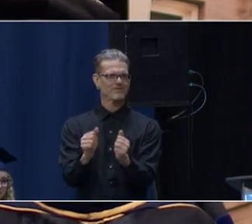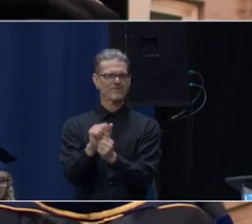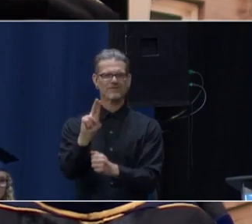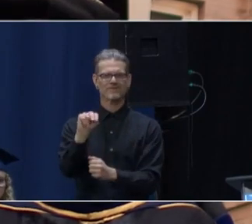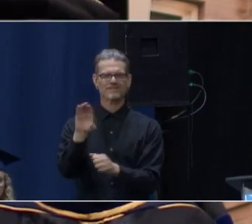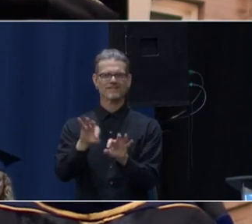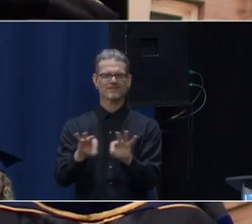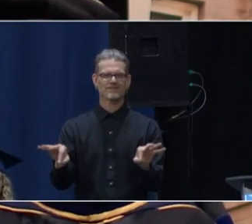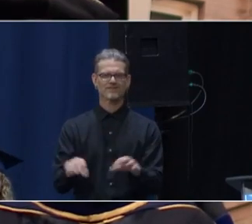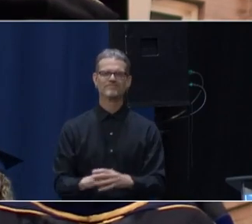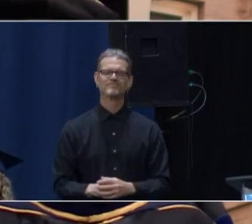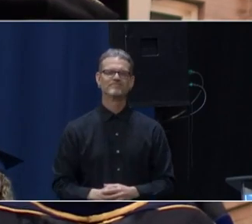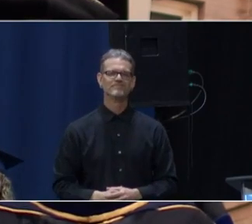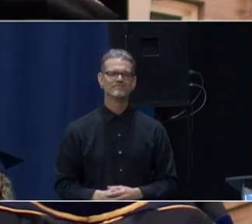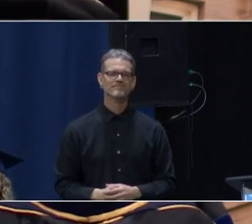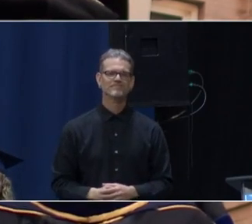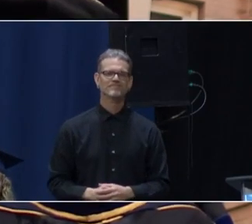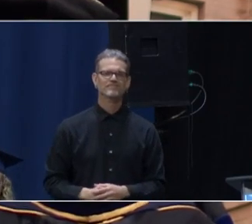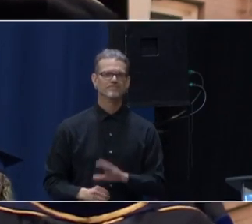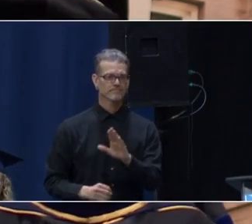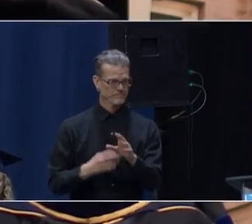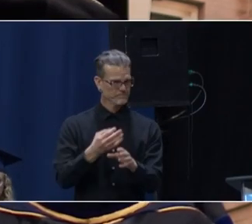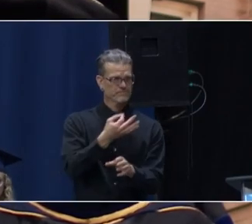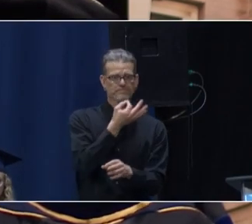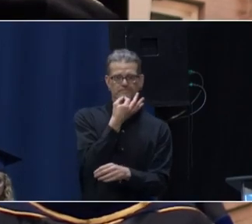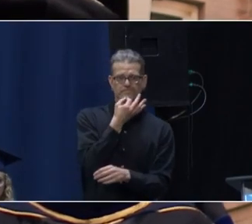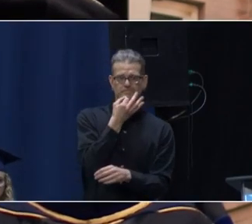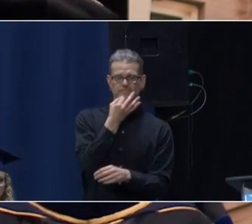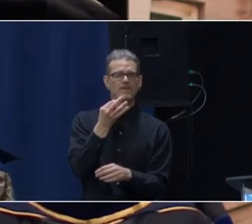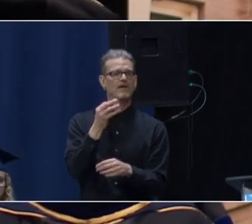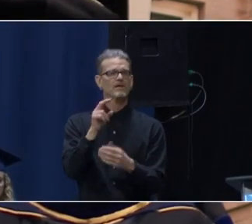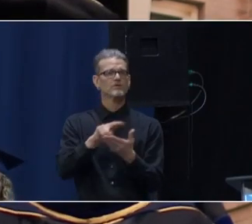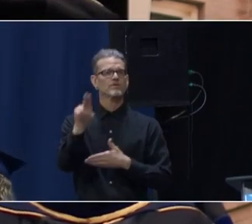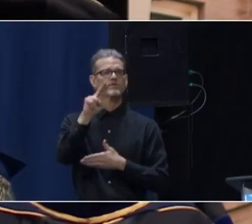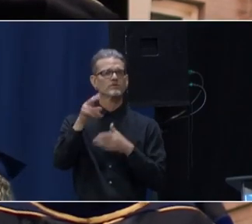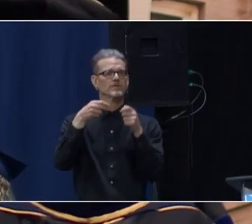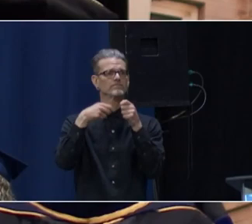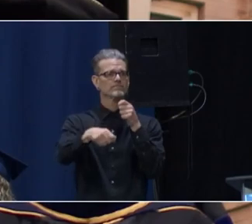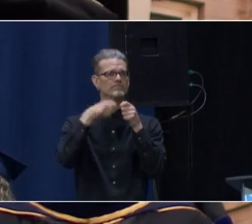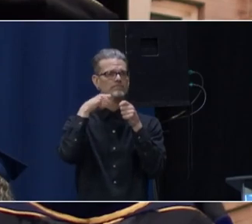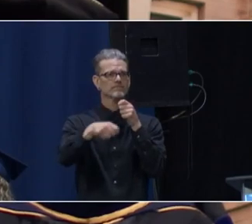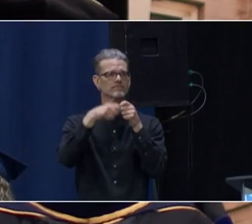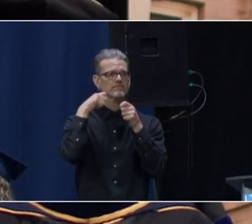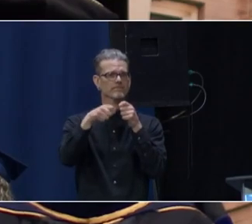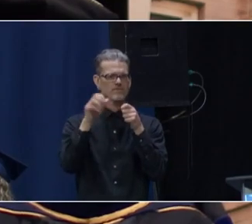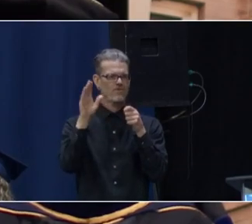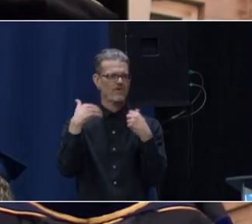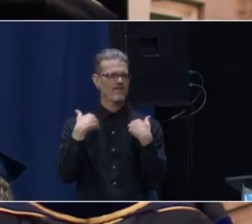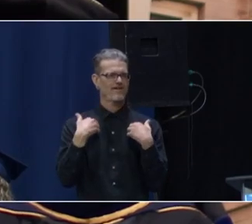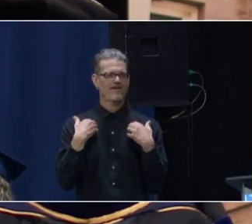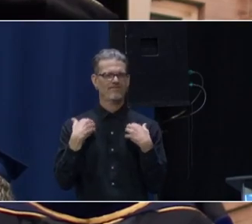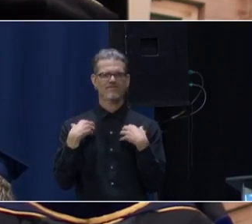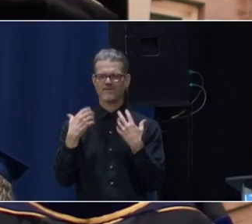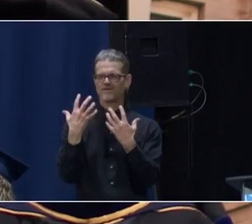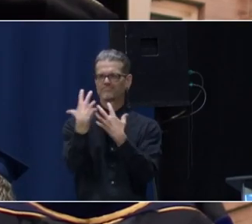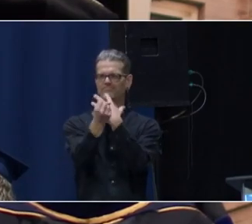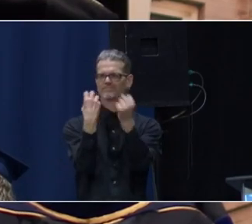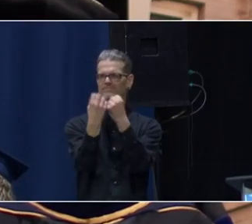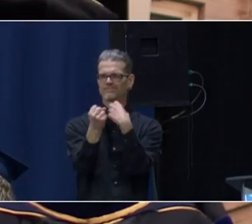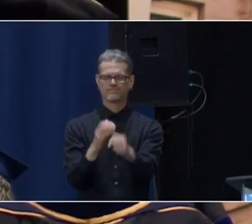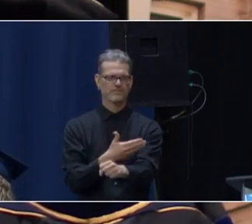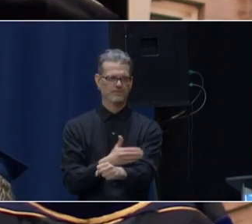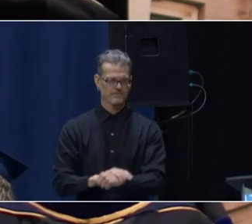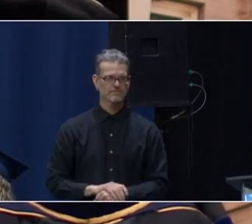degree. In just a moment, the University Trombone Ensemble will perform the recessional. Will the